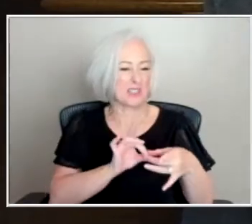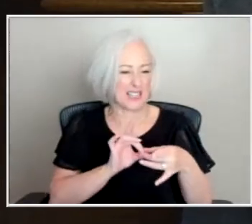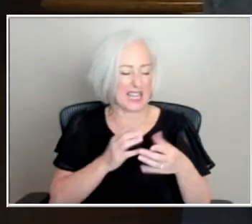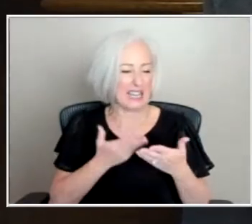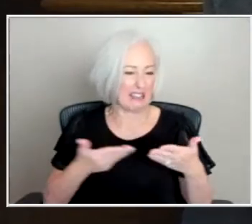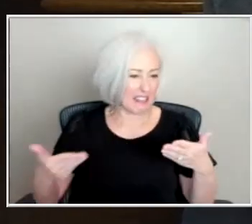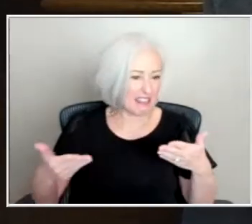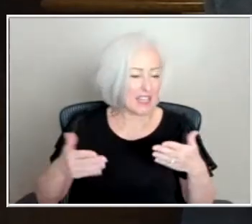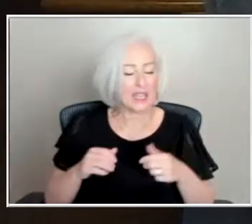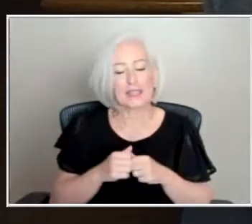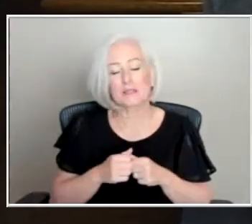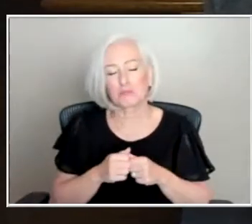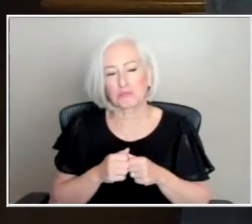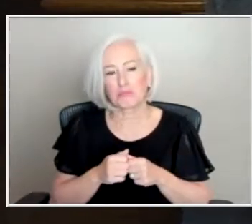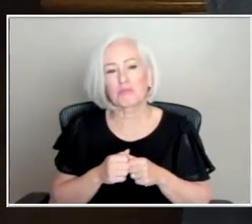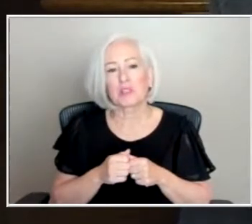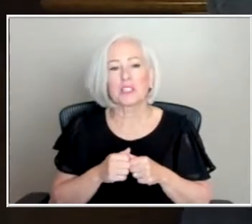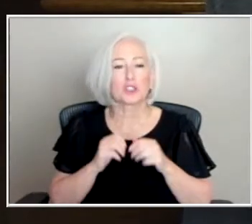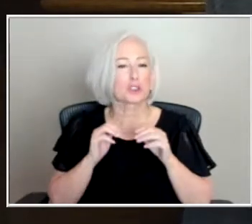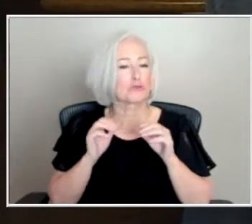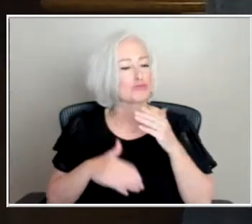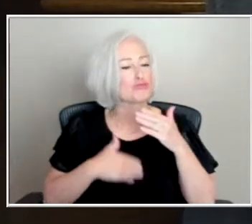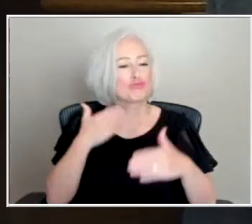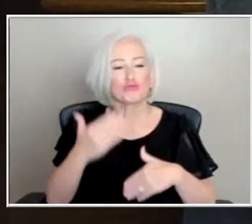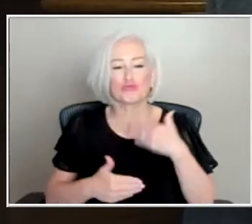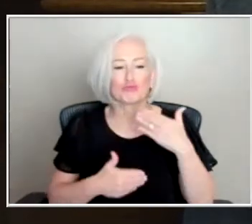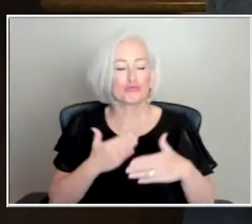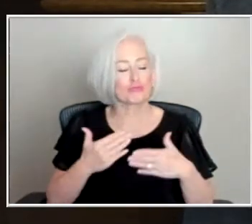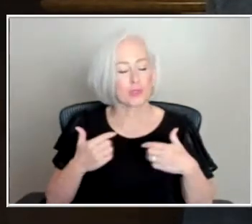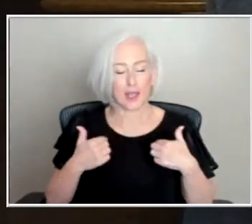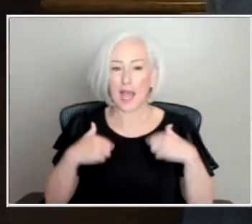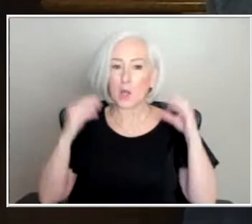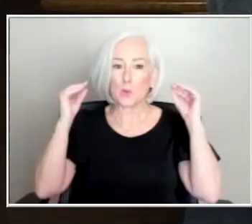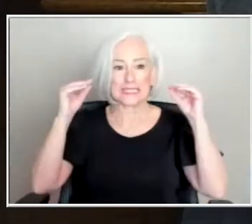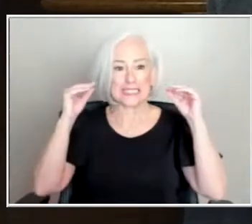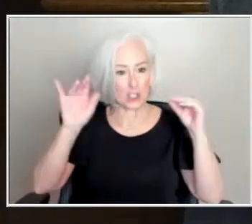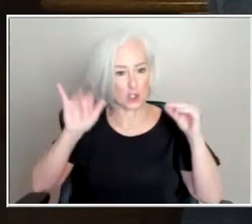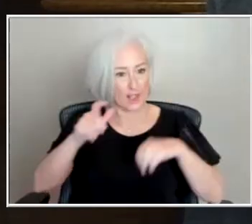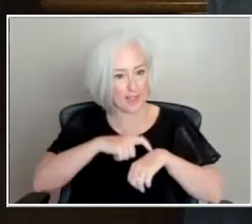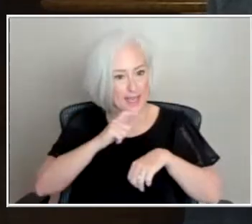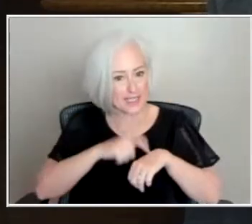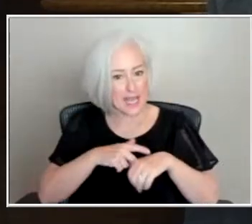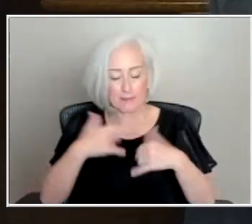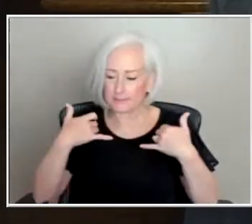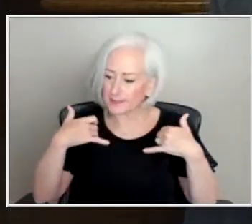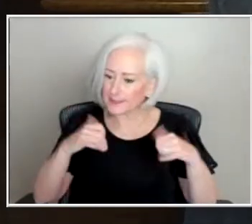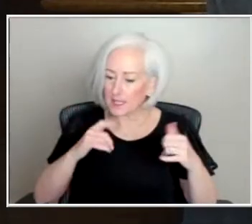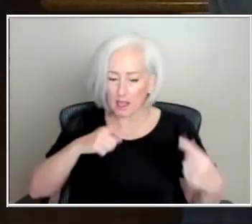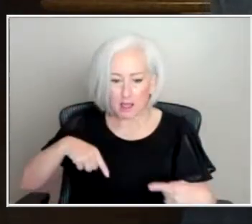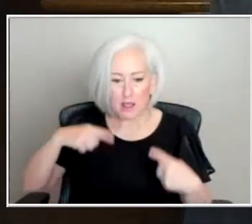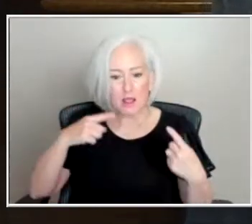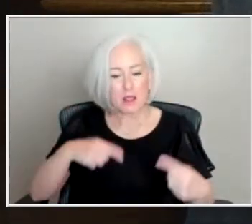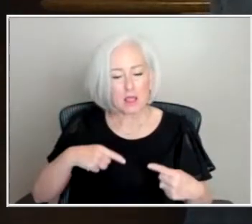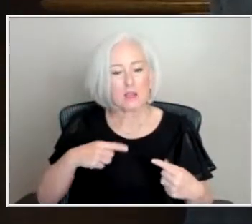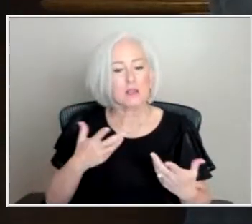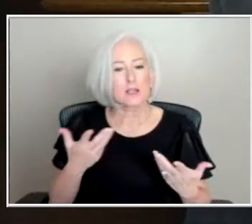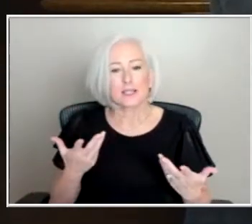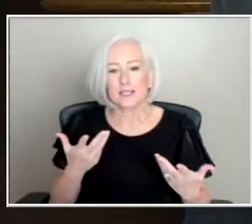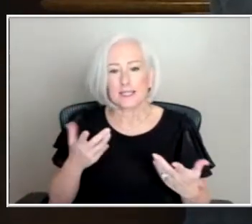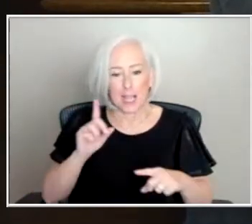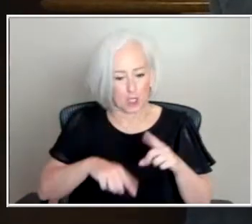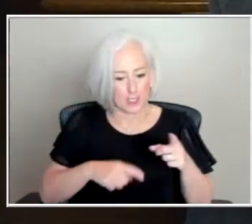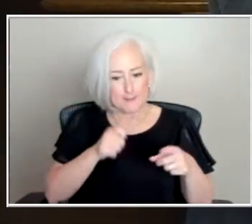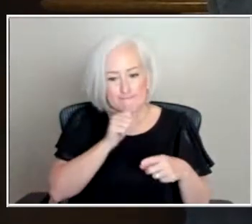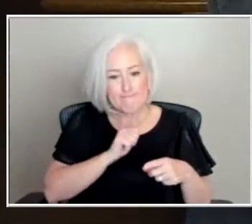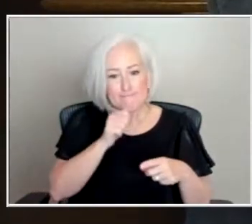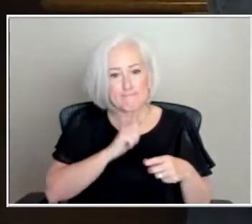Kept pushing along. I was teaching at the time and was still having issues, and I just couldn't deal with the pain because